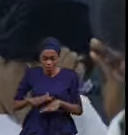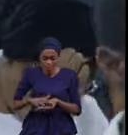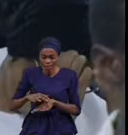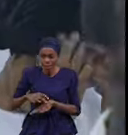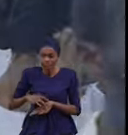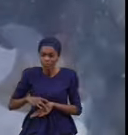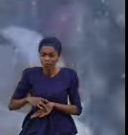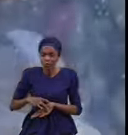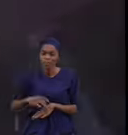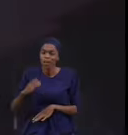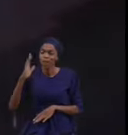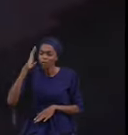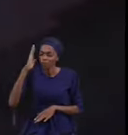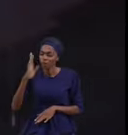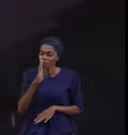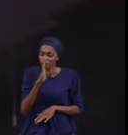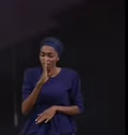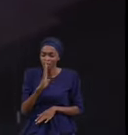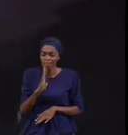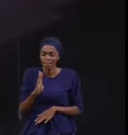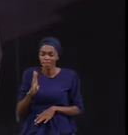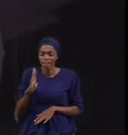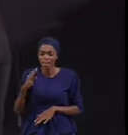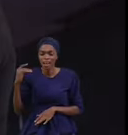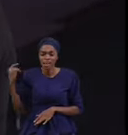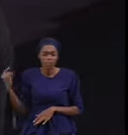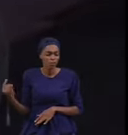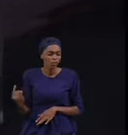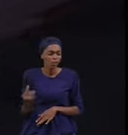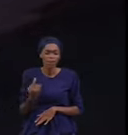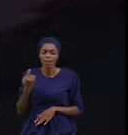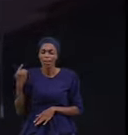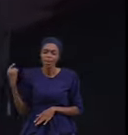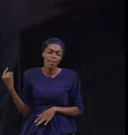below will be